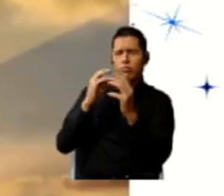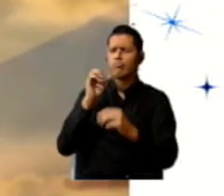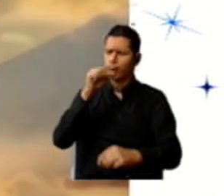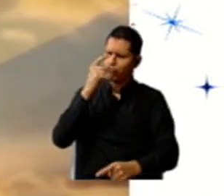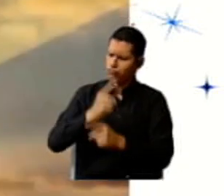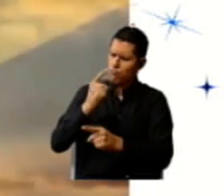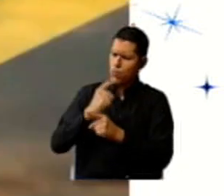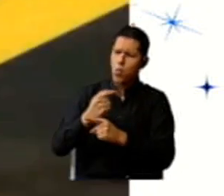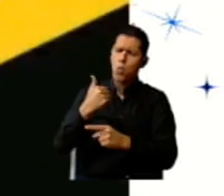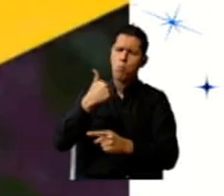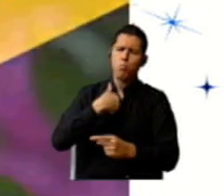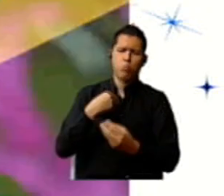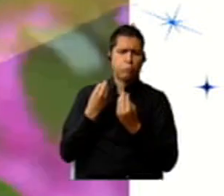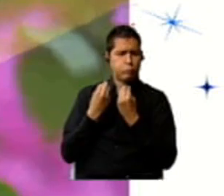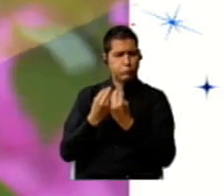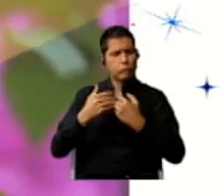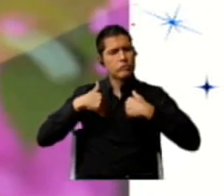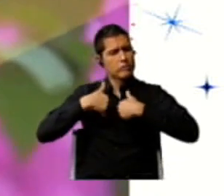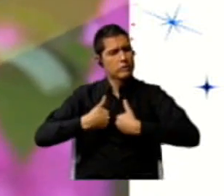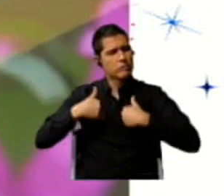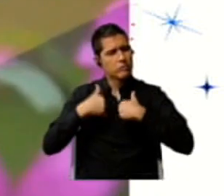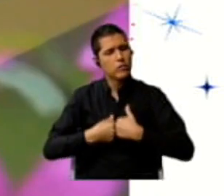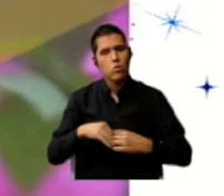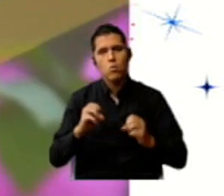too. Whoa,